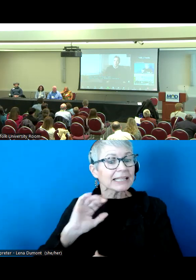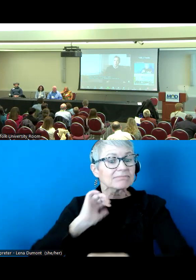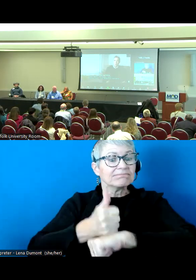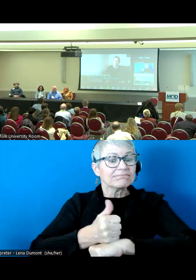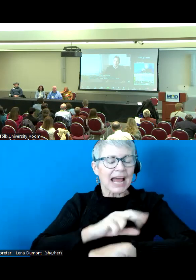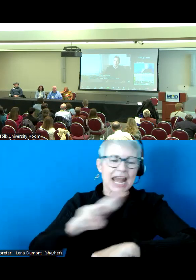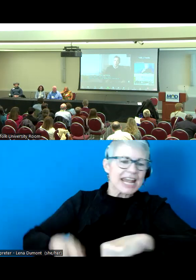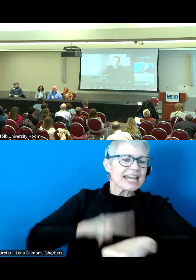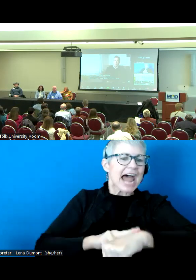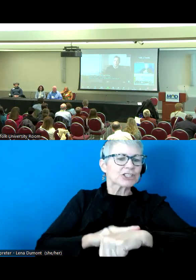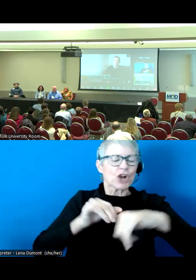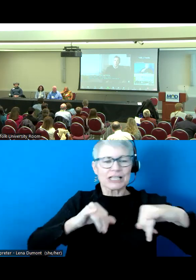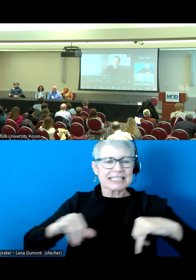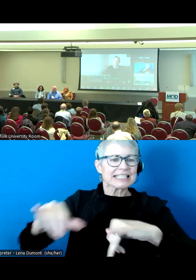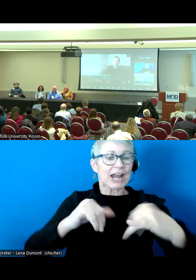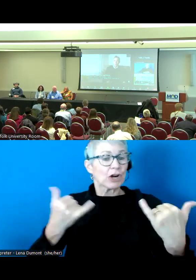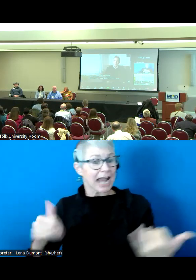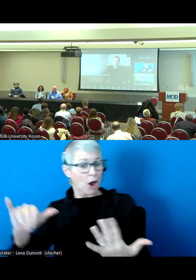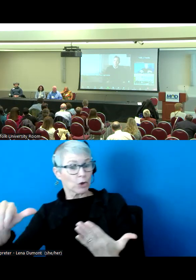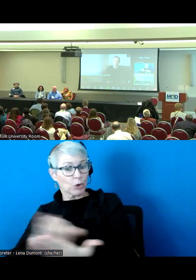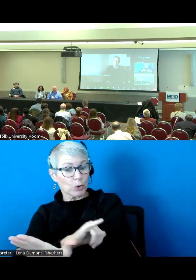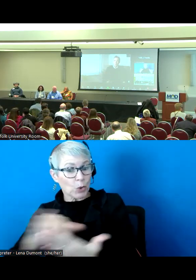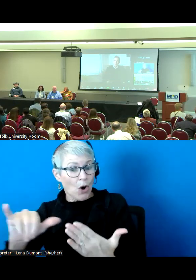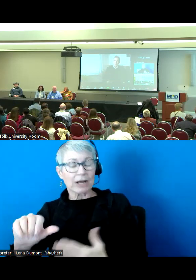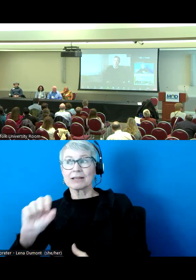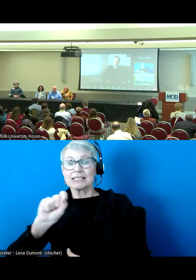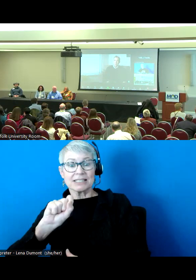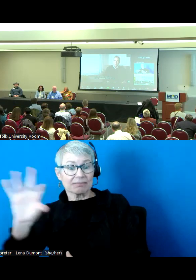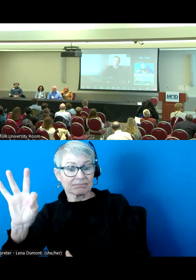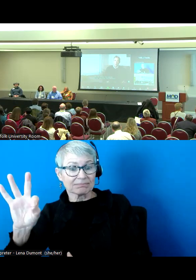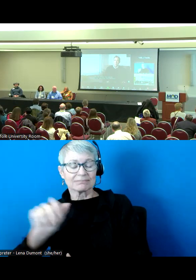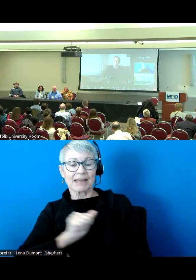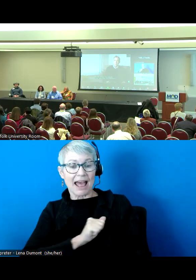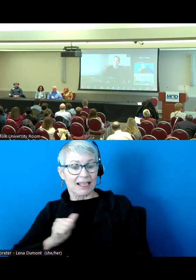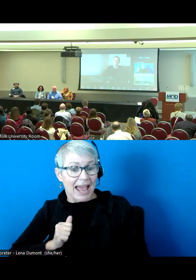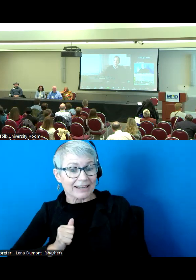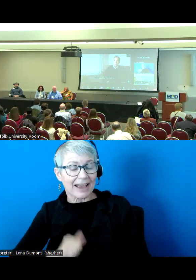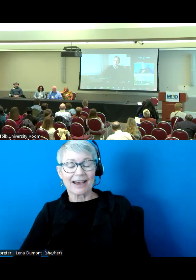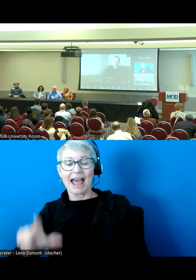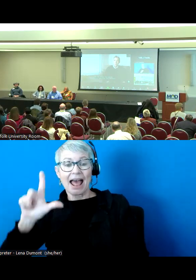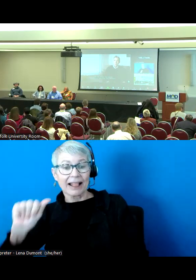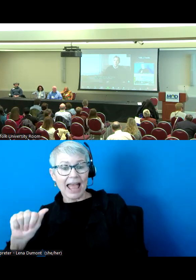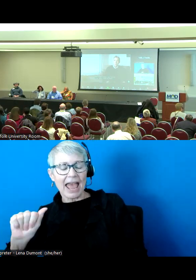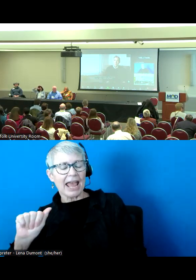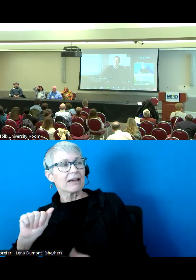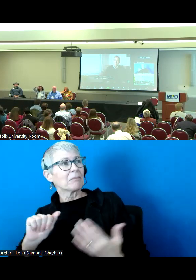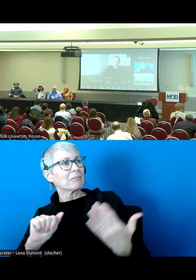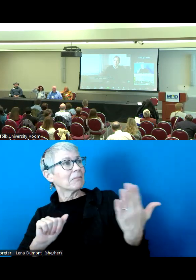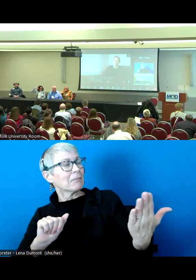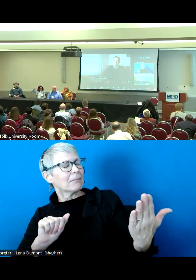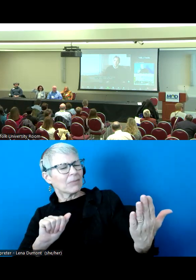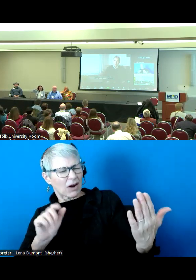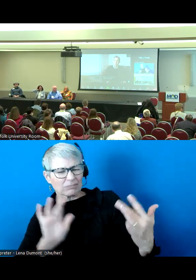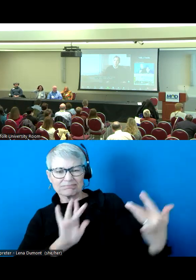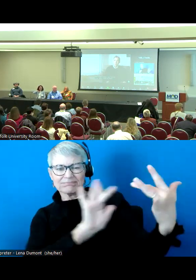Chicago, San Francisco, Los Angeles, Atlanta. We've been in touch with people everywhere, and they want to learn from